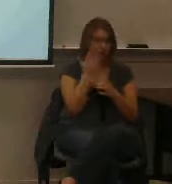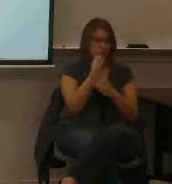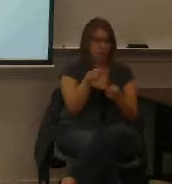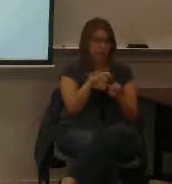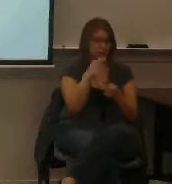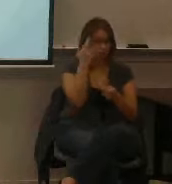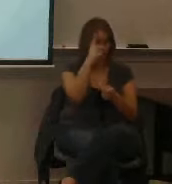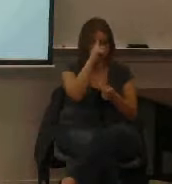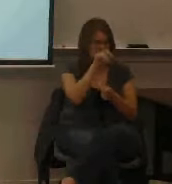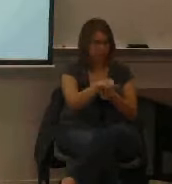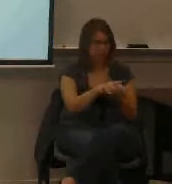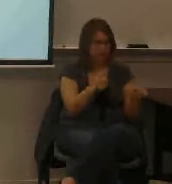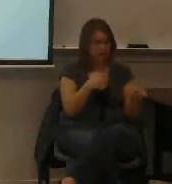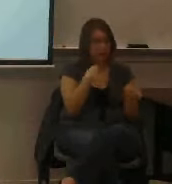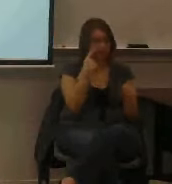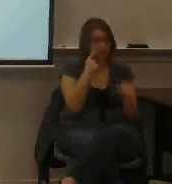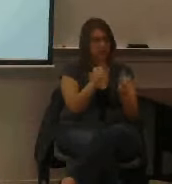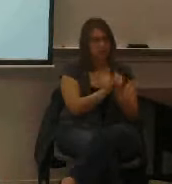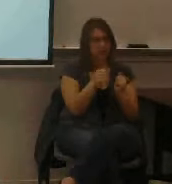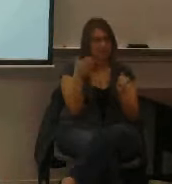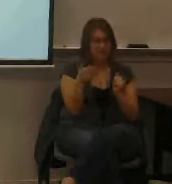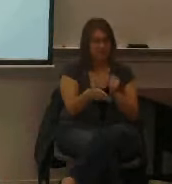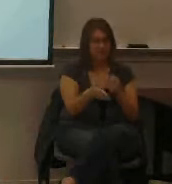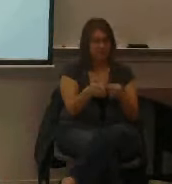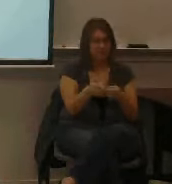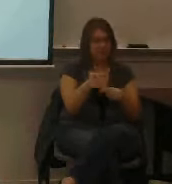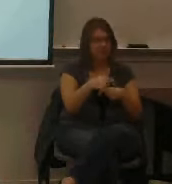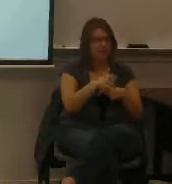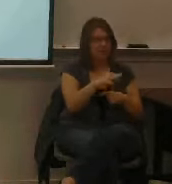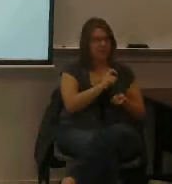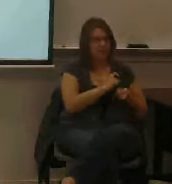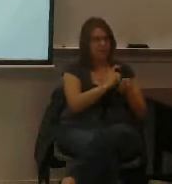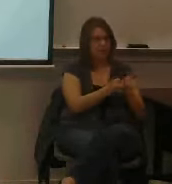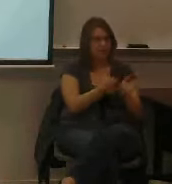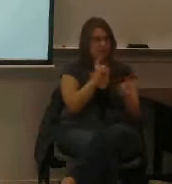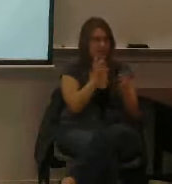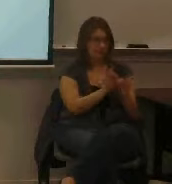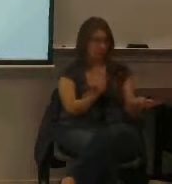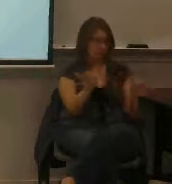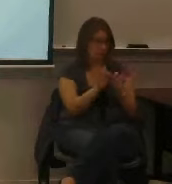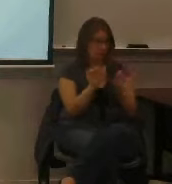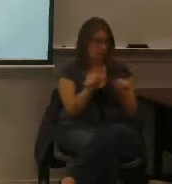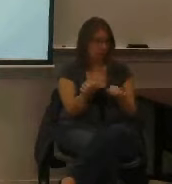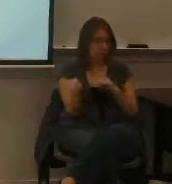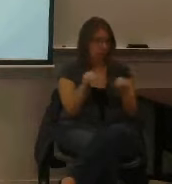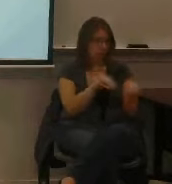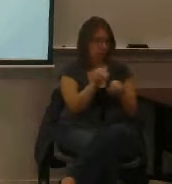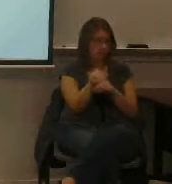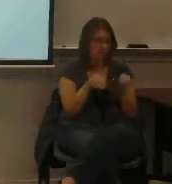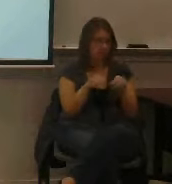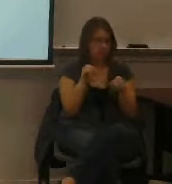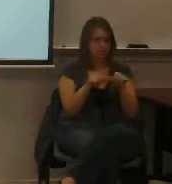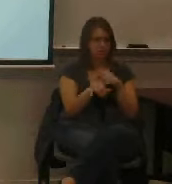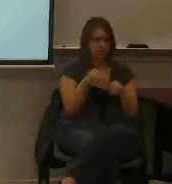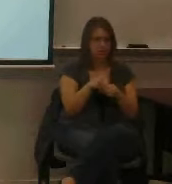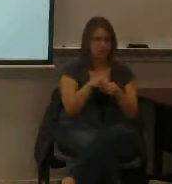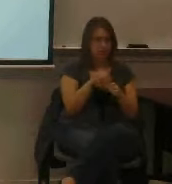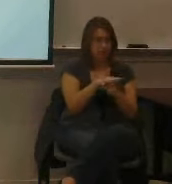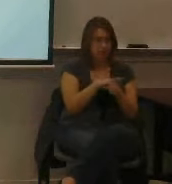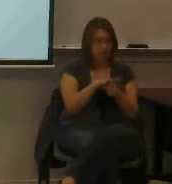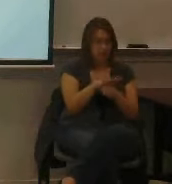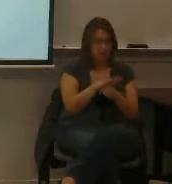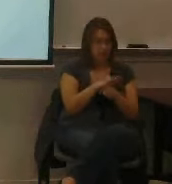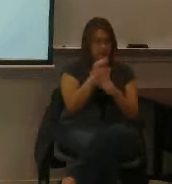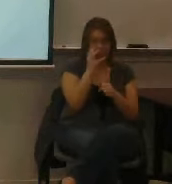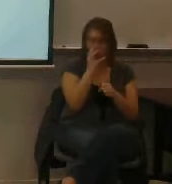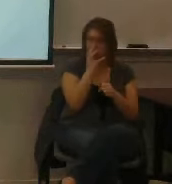exact reason for that is, but I think that with the fish, its time of evolution is important, and they're able to move around and stay in habitats